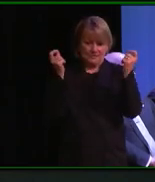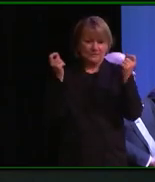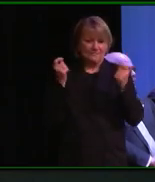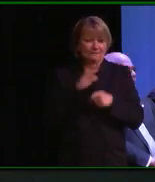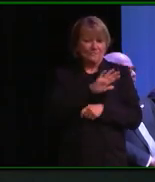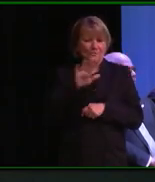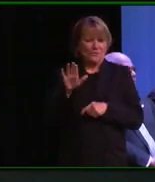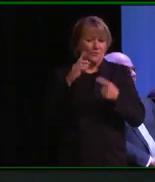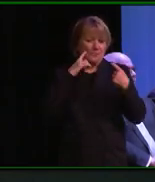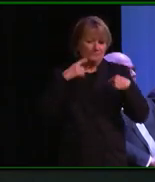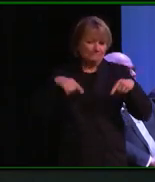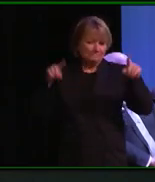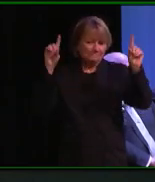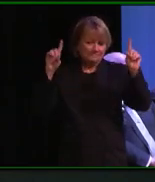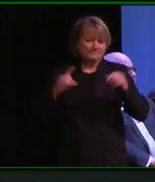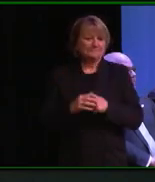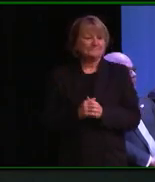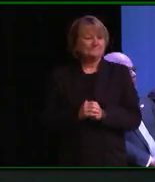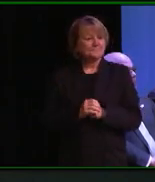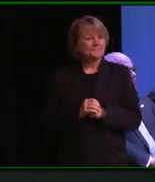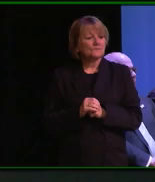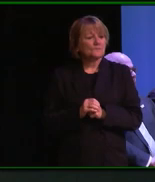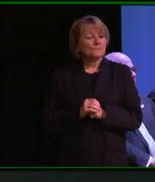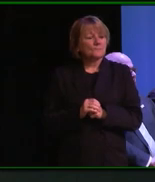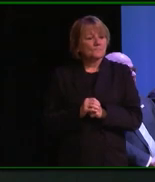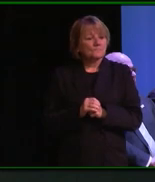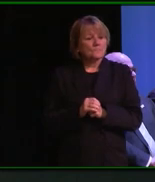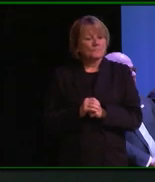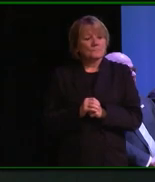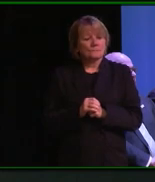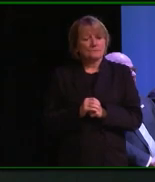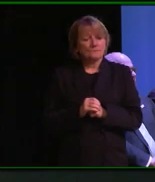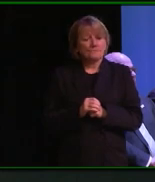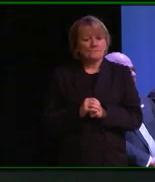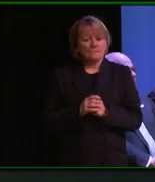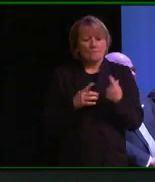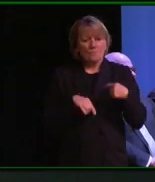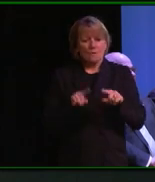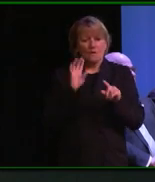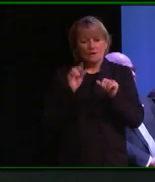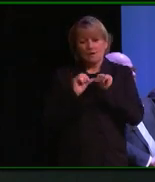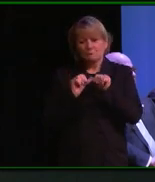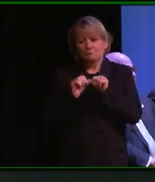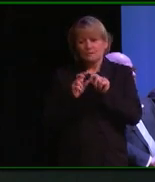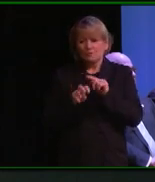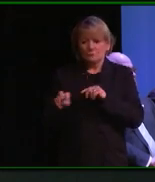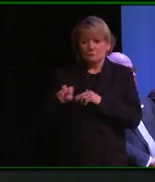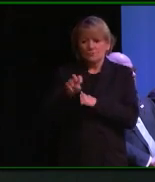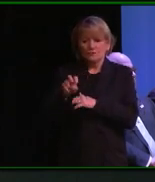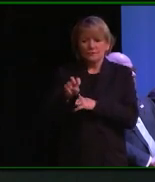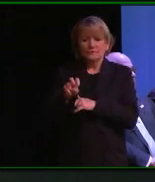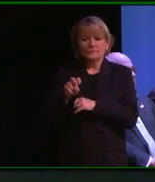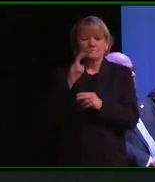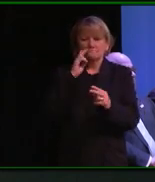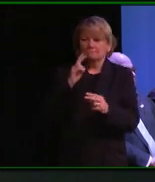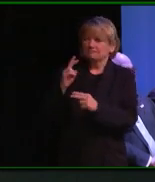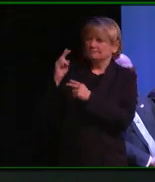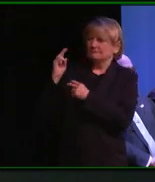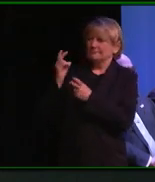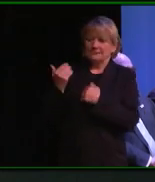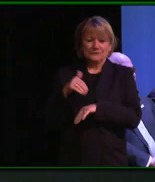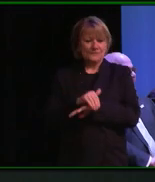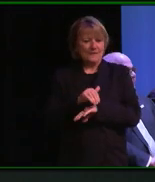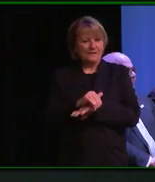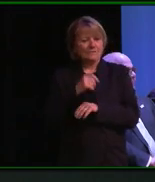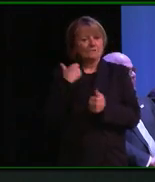your accomplishments. As you continue your journey, look back on tonight. Remember all that you